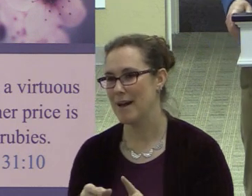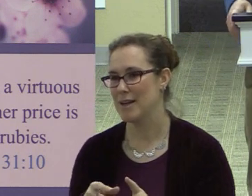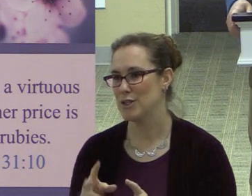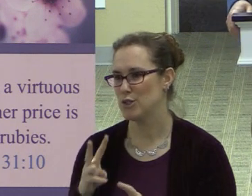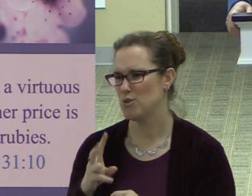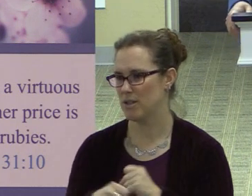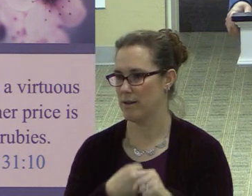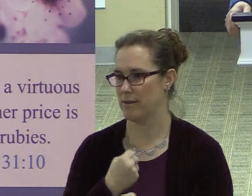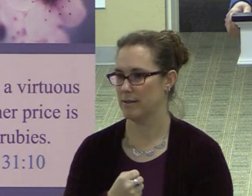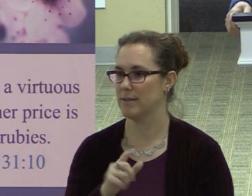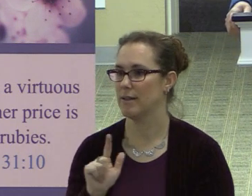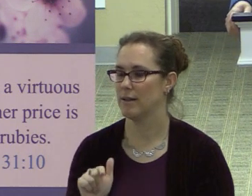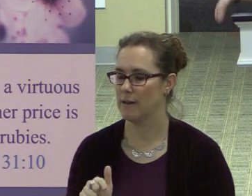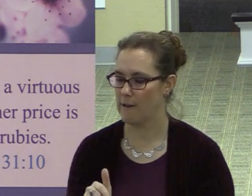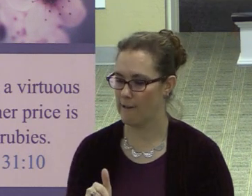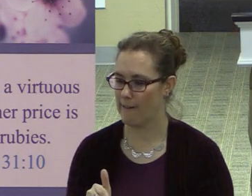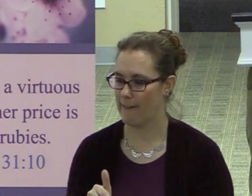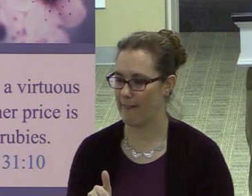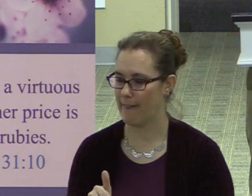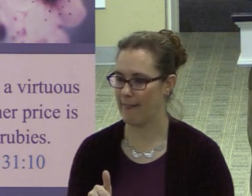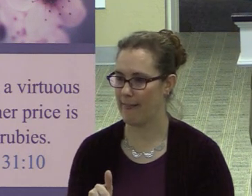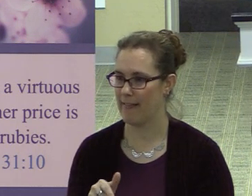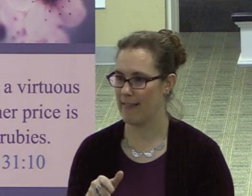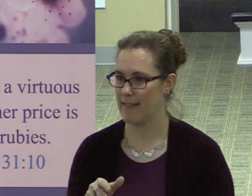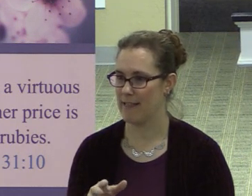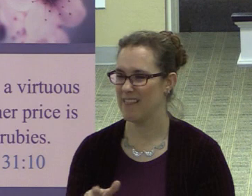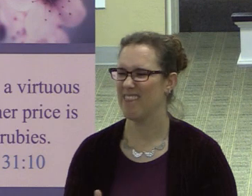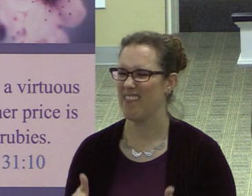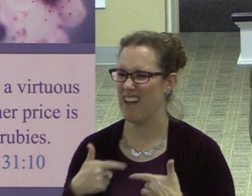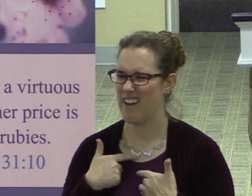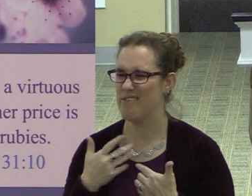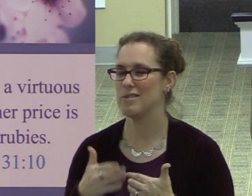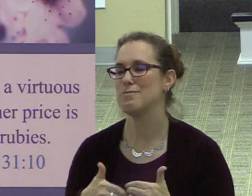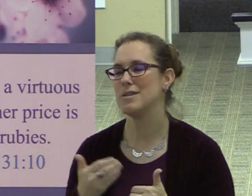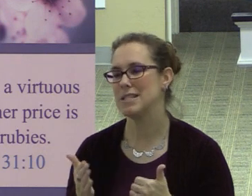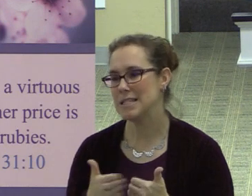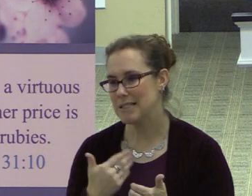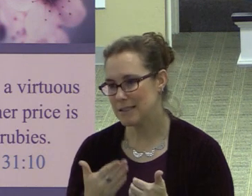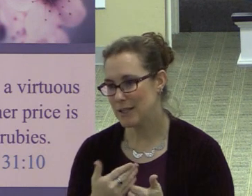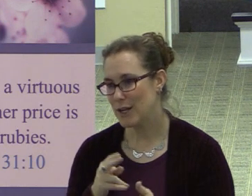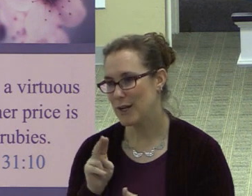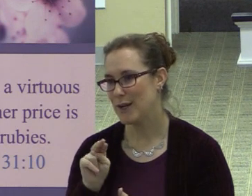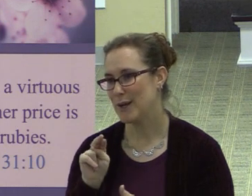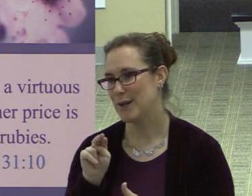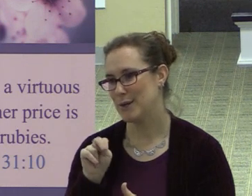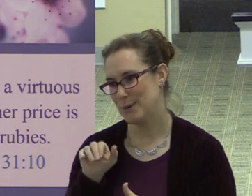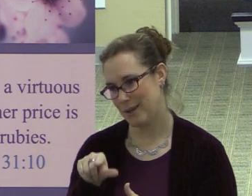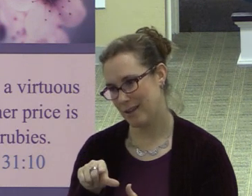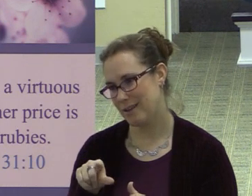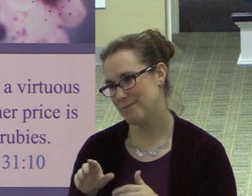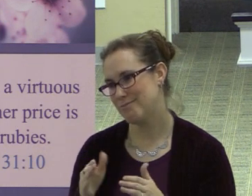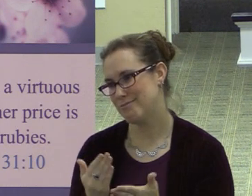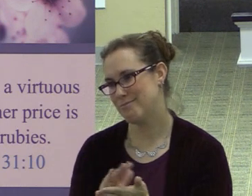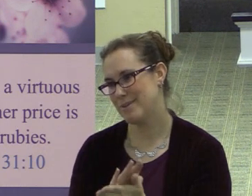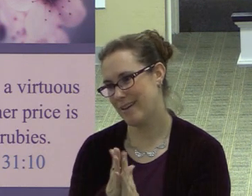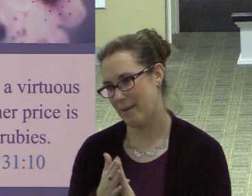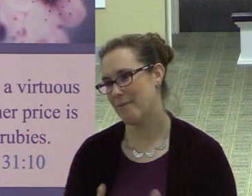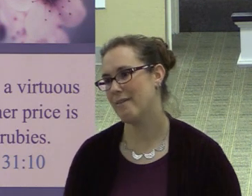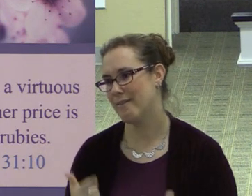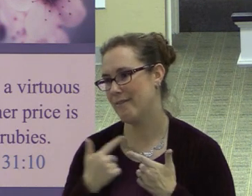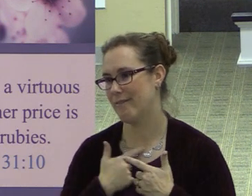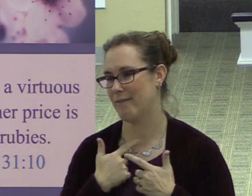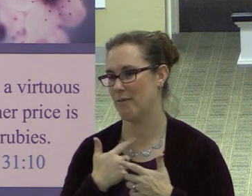2 years. Life by this time was much easier for us. New Guinea became life. We're in a routine. Things are